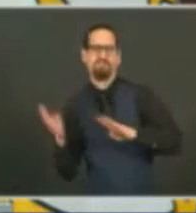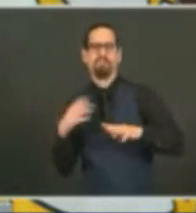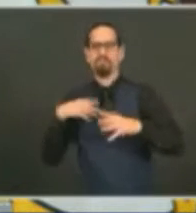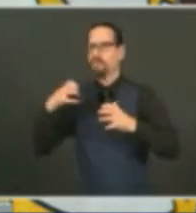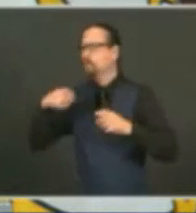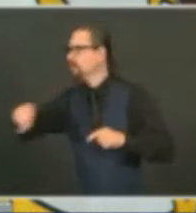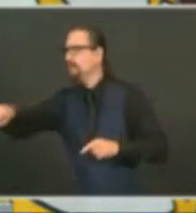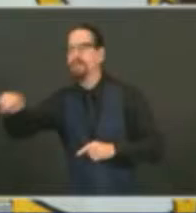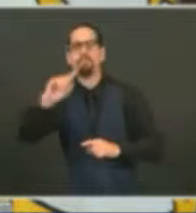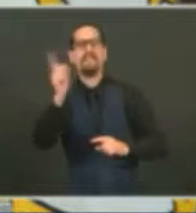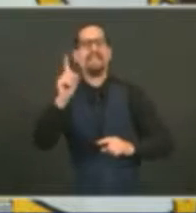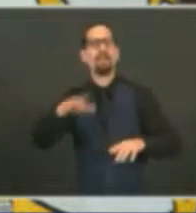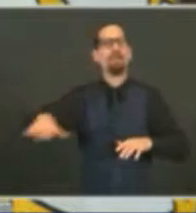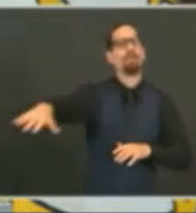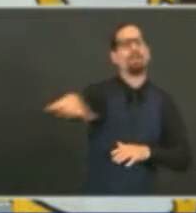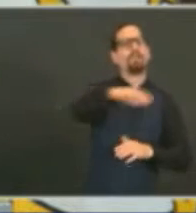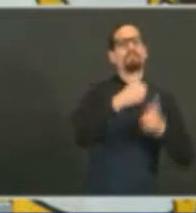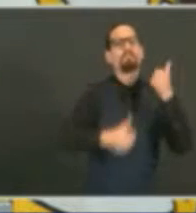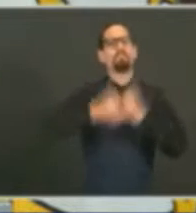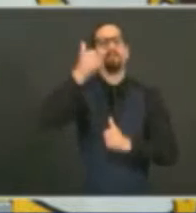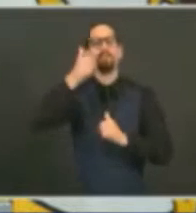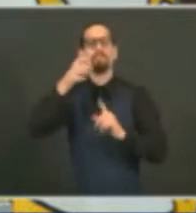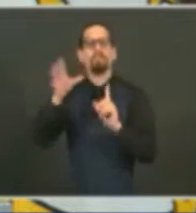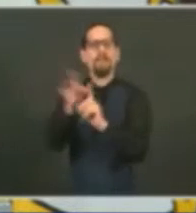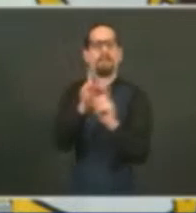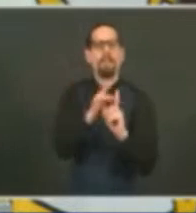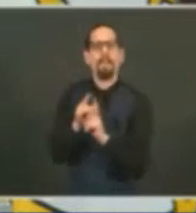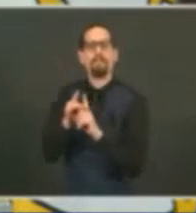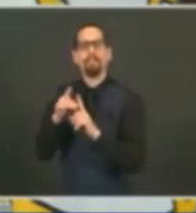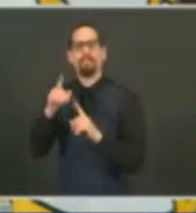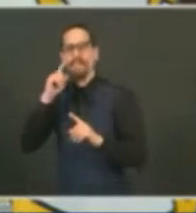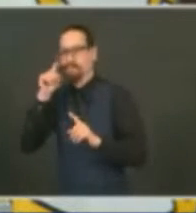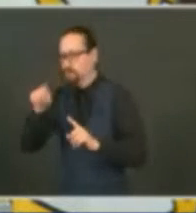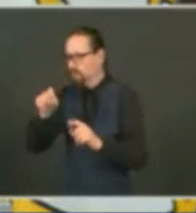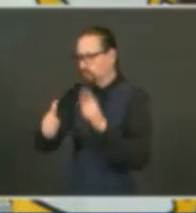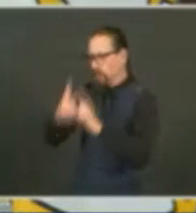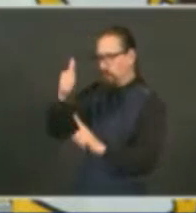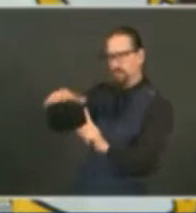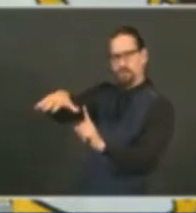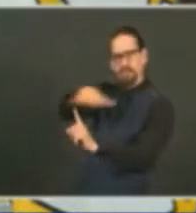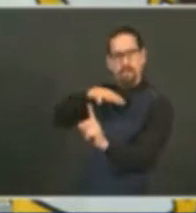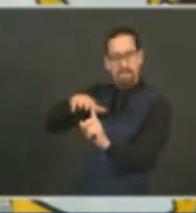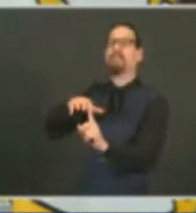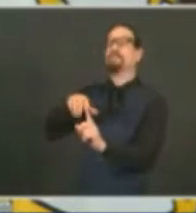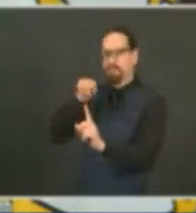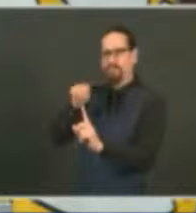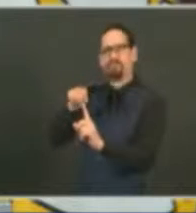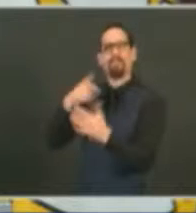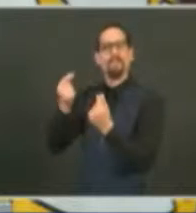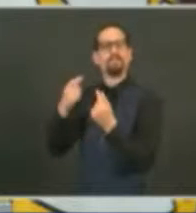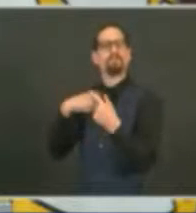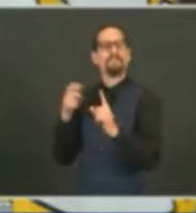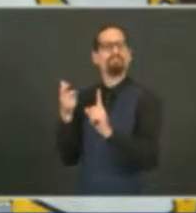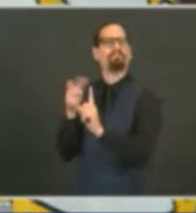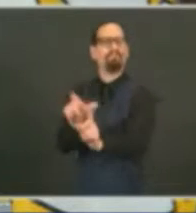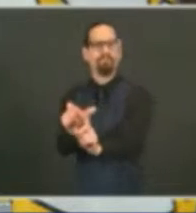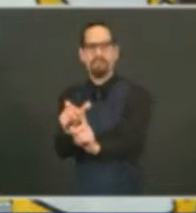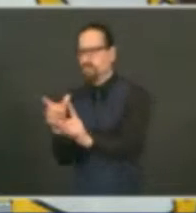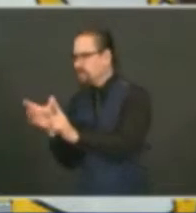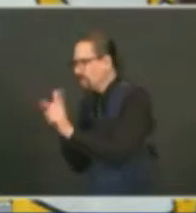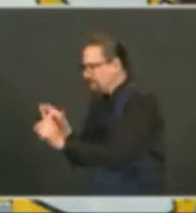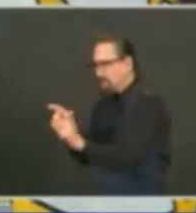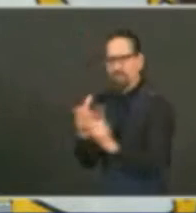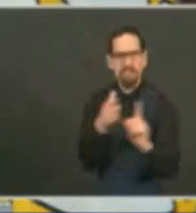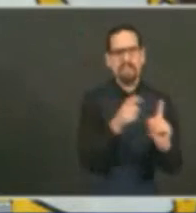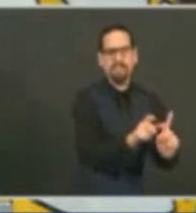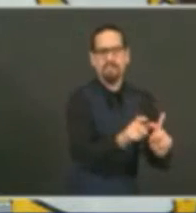because now the solution is find positive cases, get people into isolation. Okay, so I'd